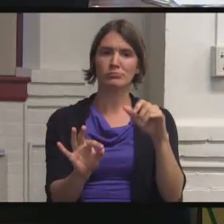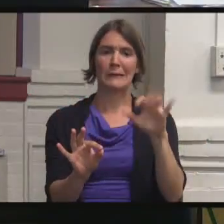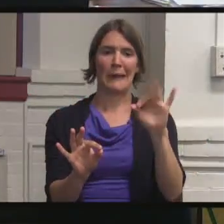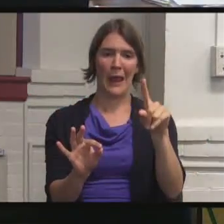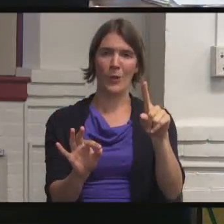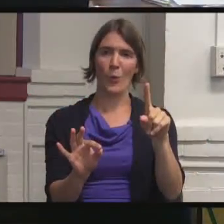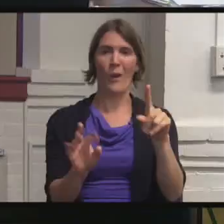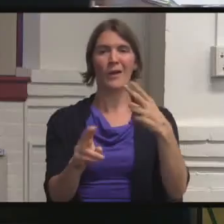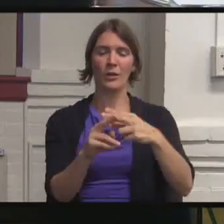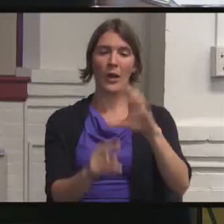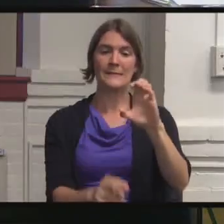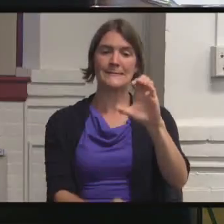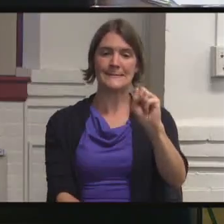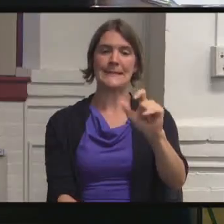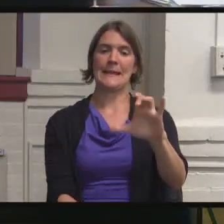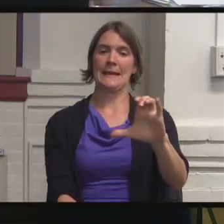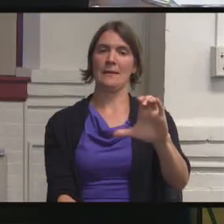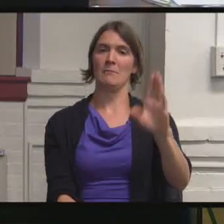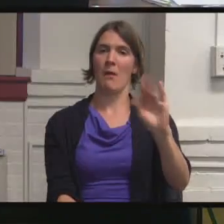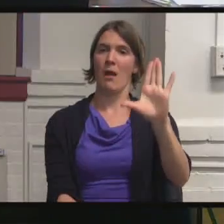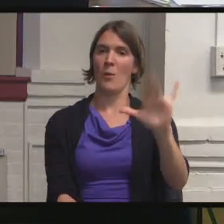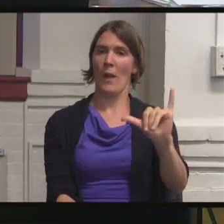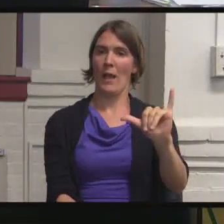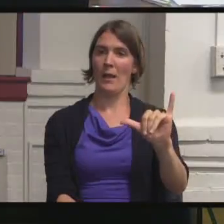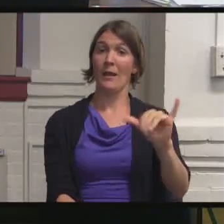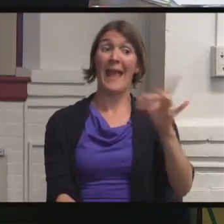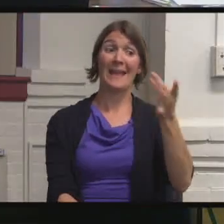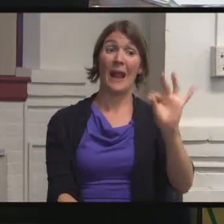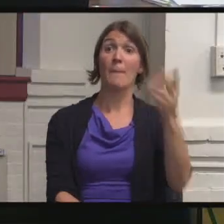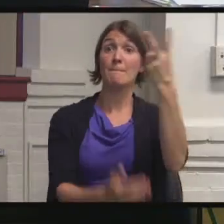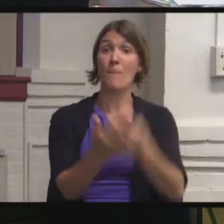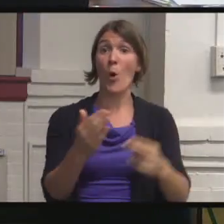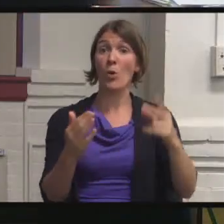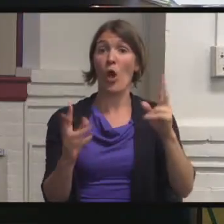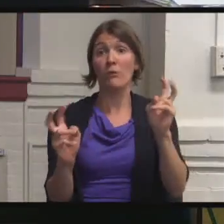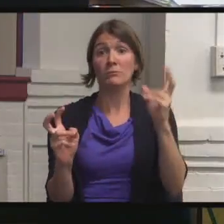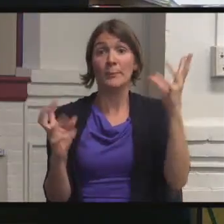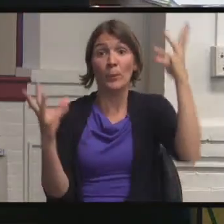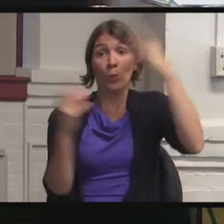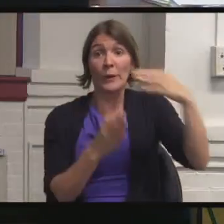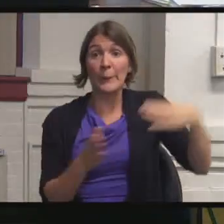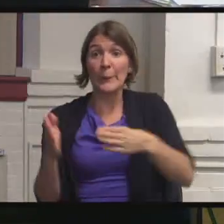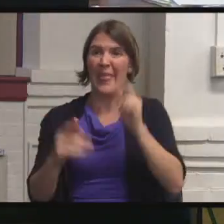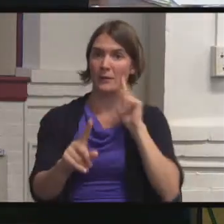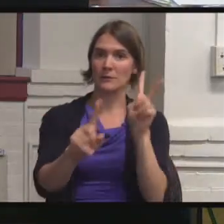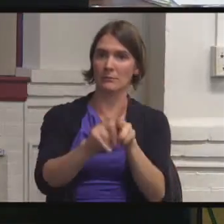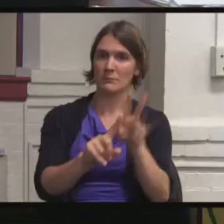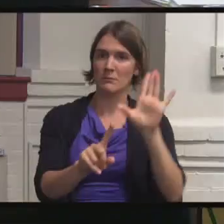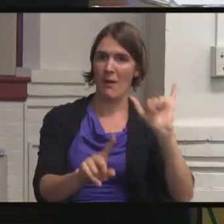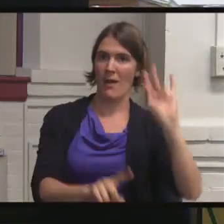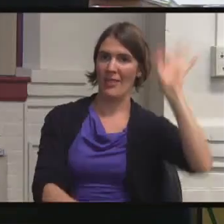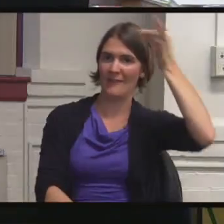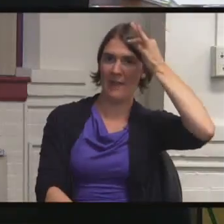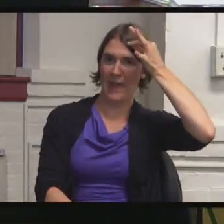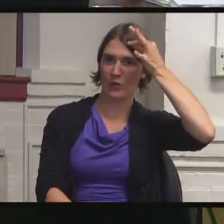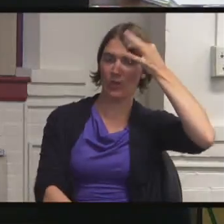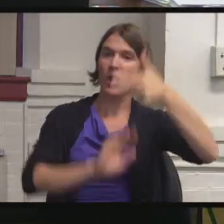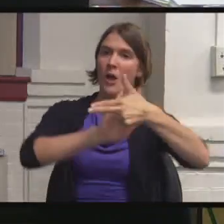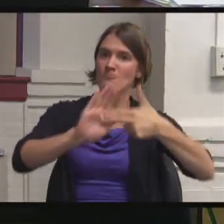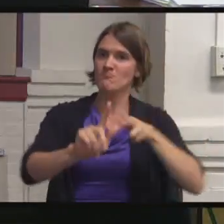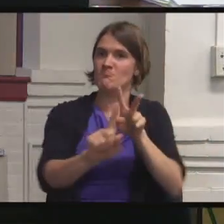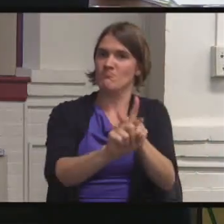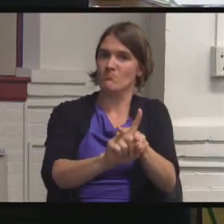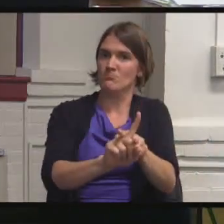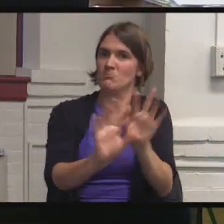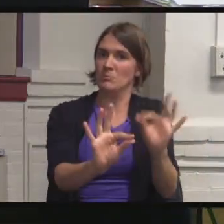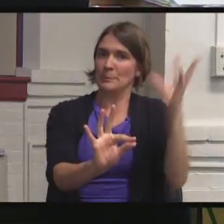scenic byway, as is 89, as it turns out, in Vermont. And so, which is a federal designation. And there are certain thresholds that you